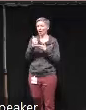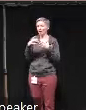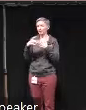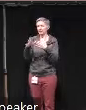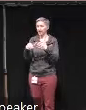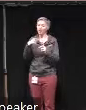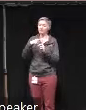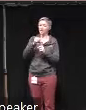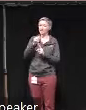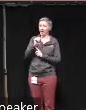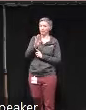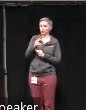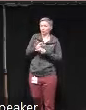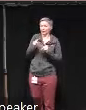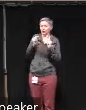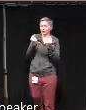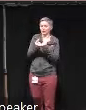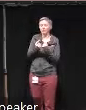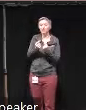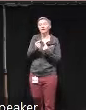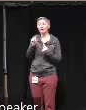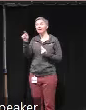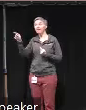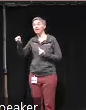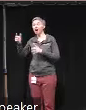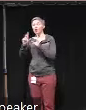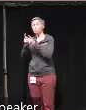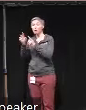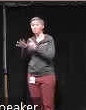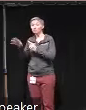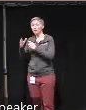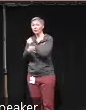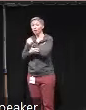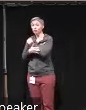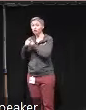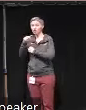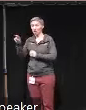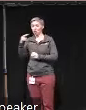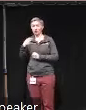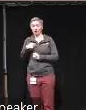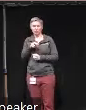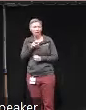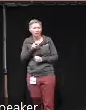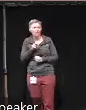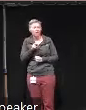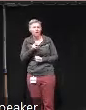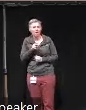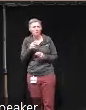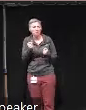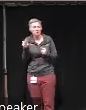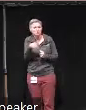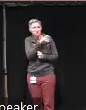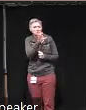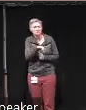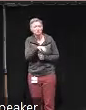team has been really envy of all other departments around the country. And also, by